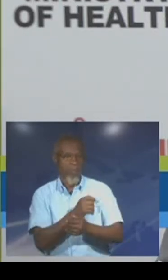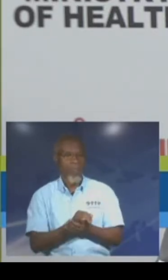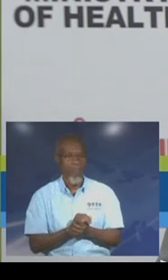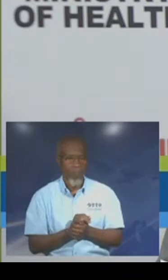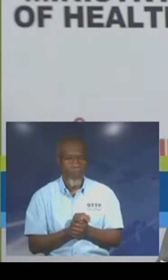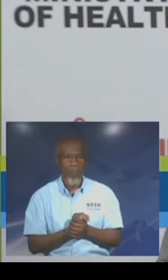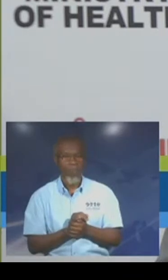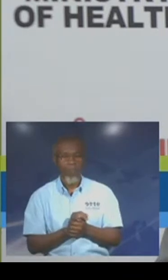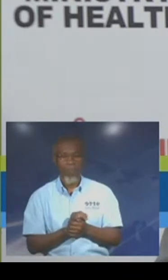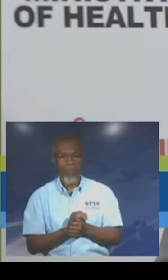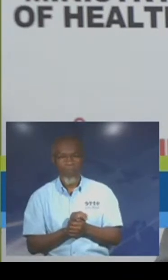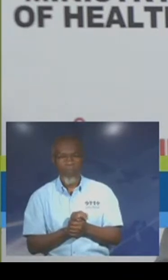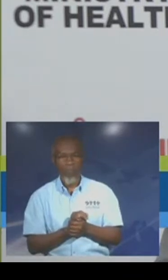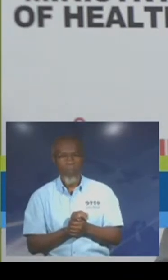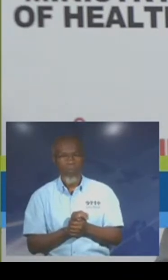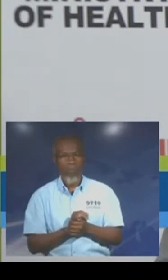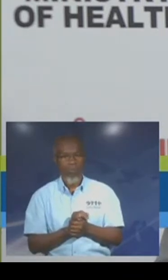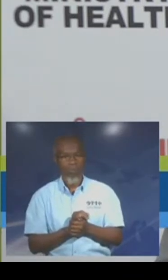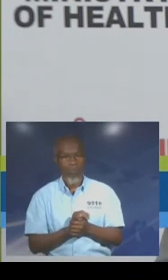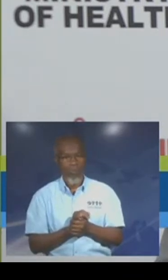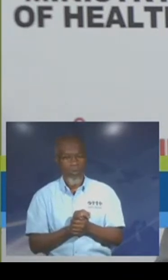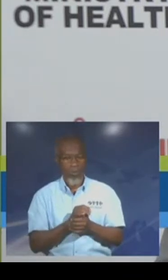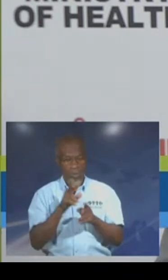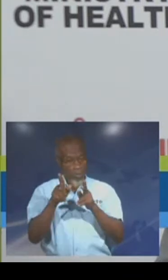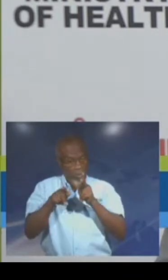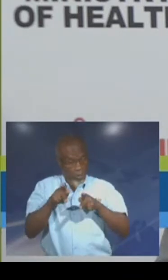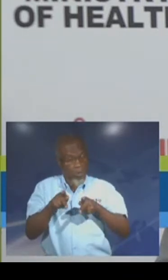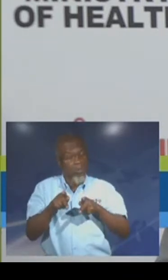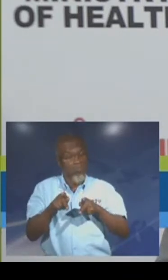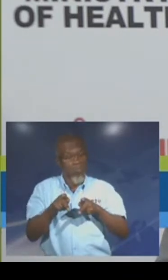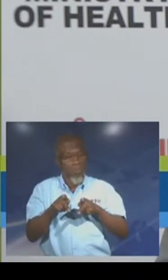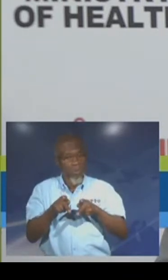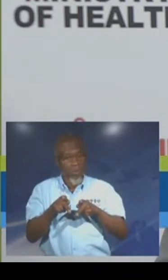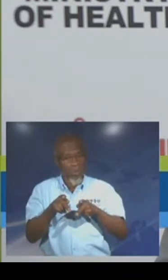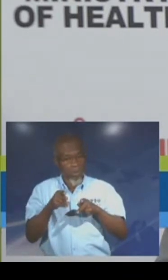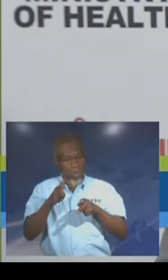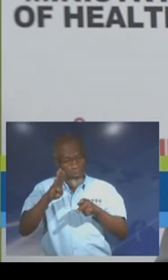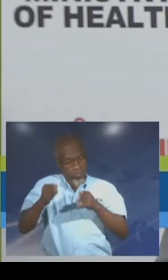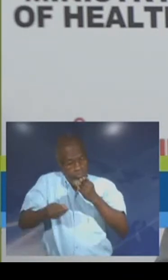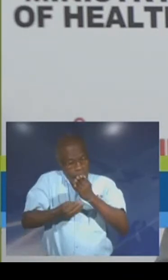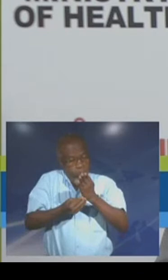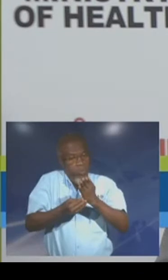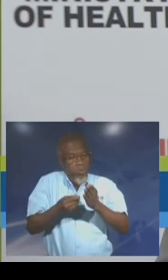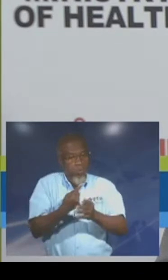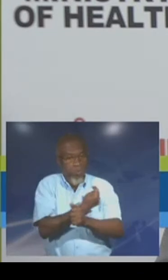714,729 persons. Number of persons boosted,